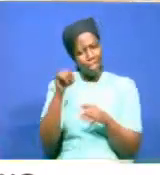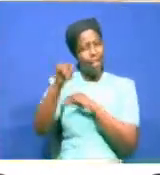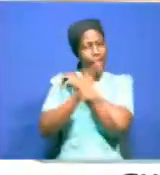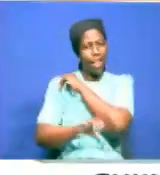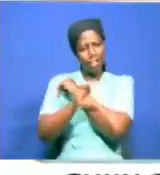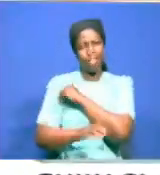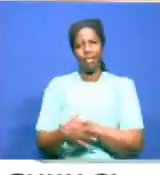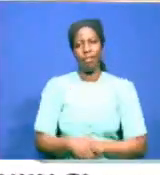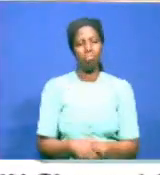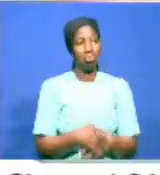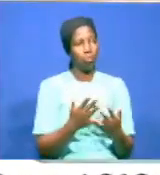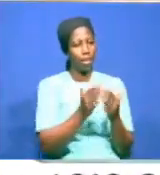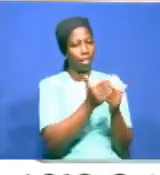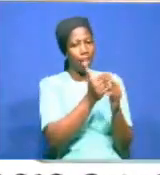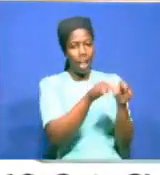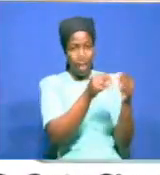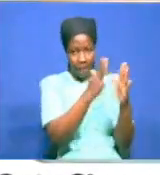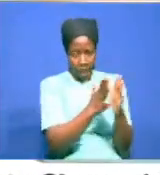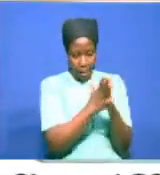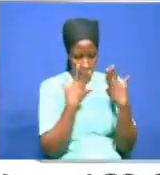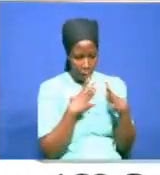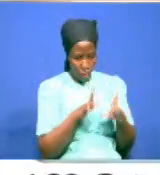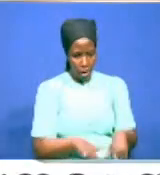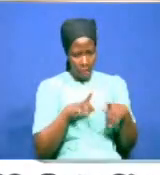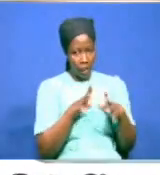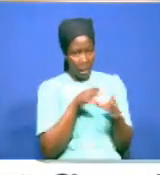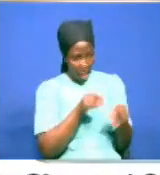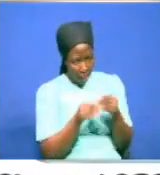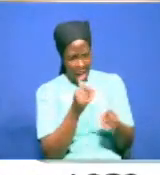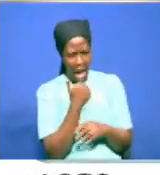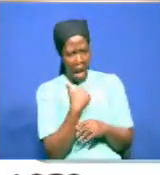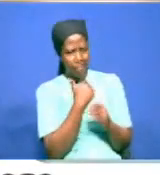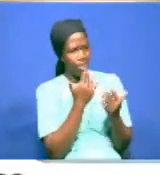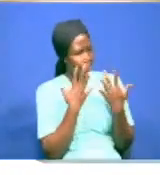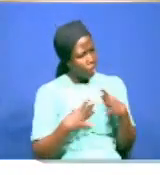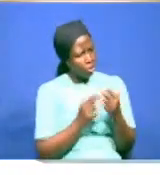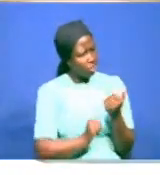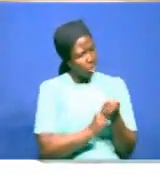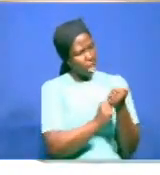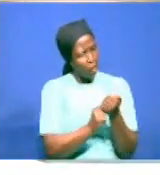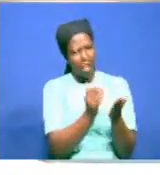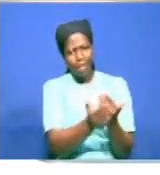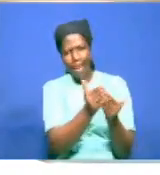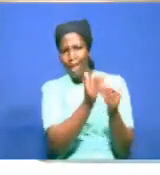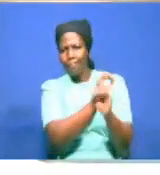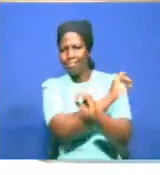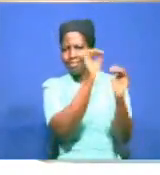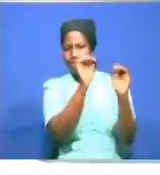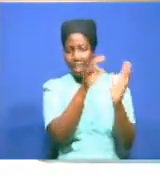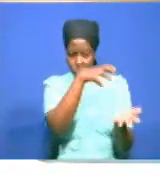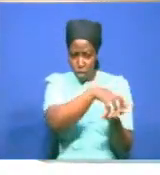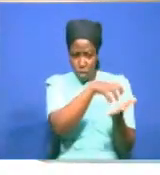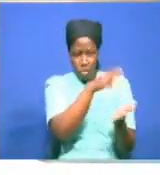of course, for the caregivers, some people living with disabilities don't even have caregivers, and actually the situation